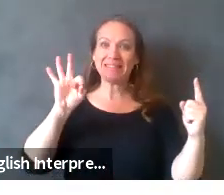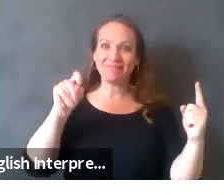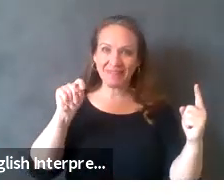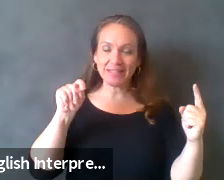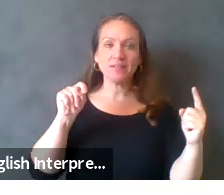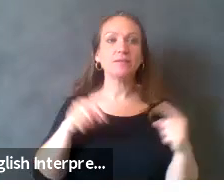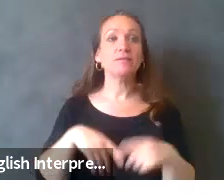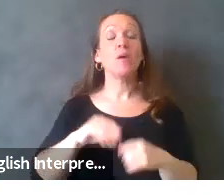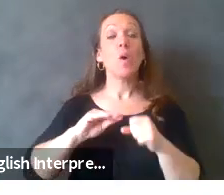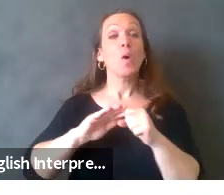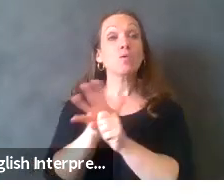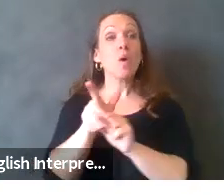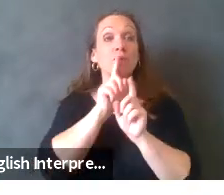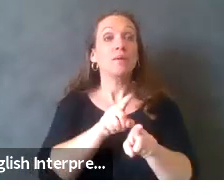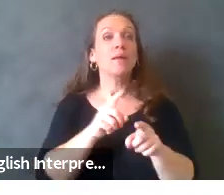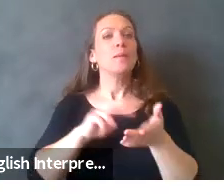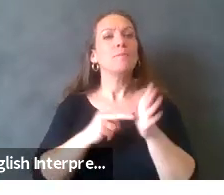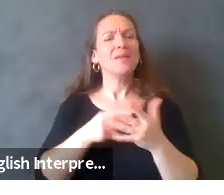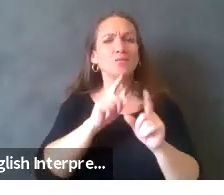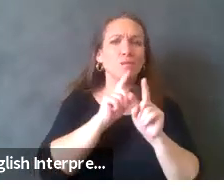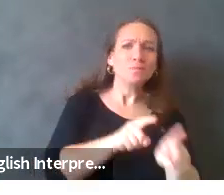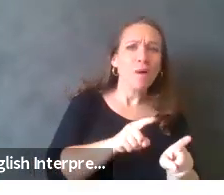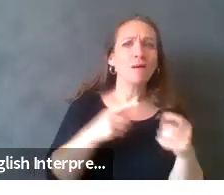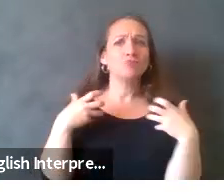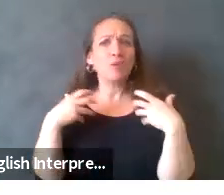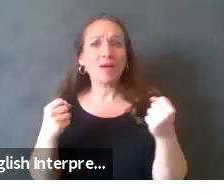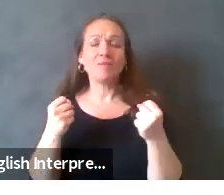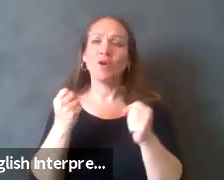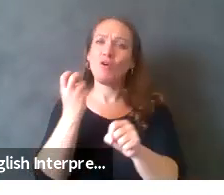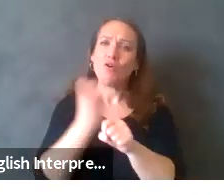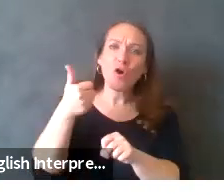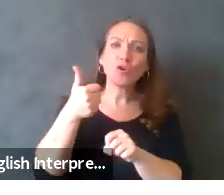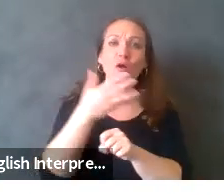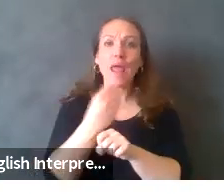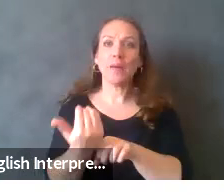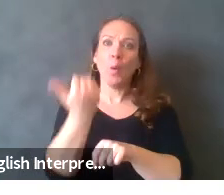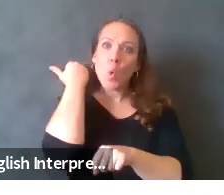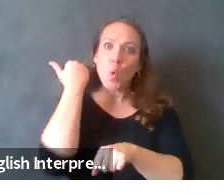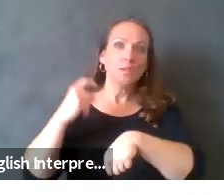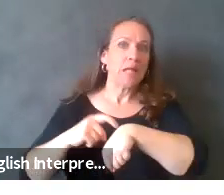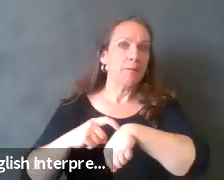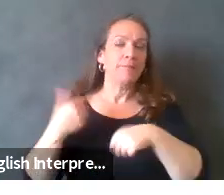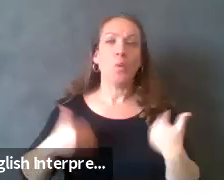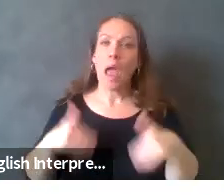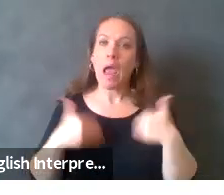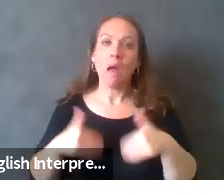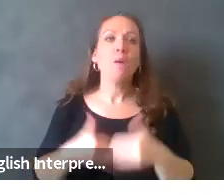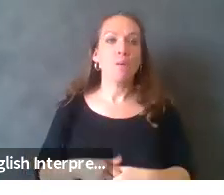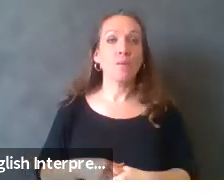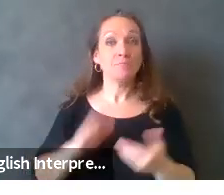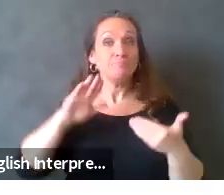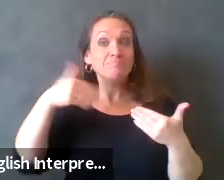makes response and recovery harder, and it takes longer. Next slide, please.